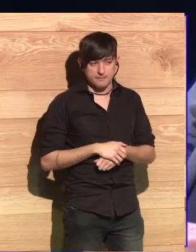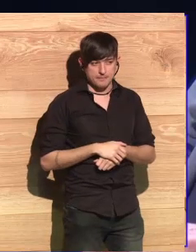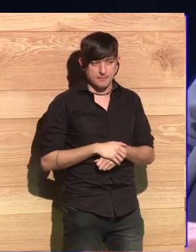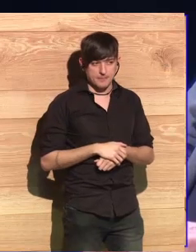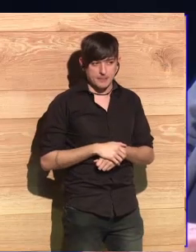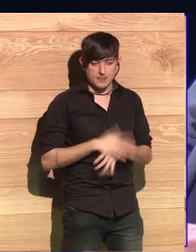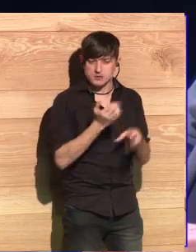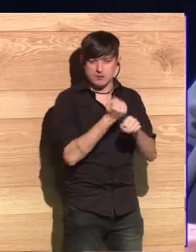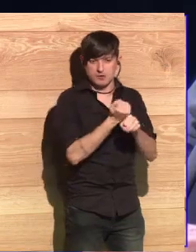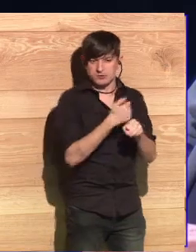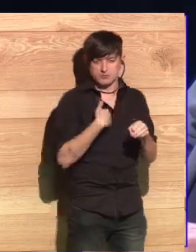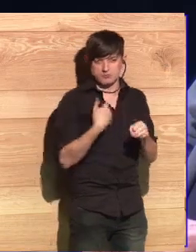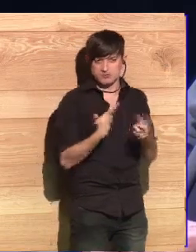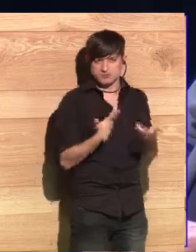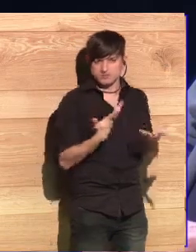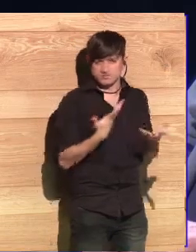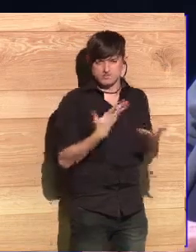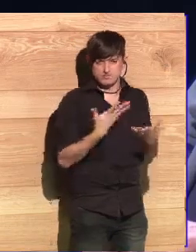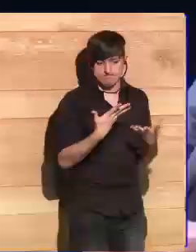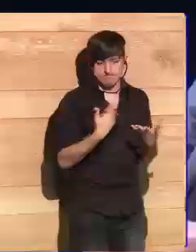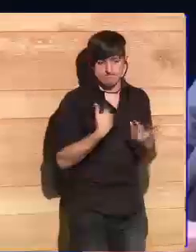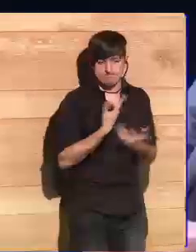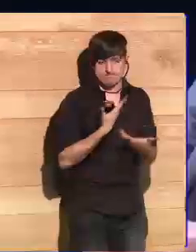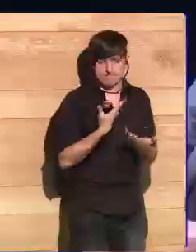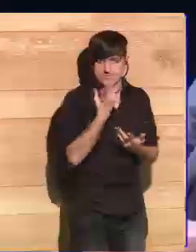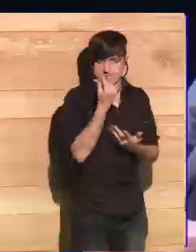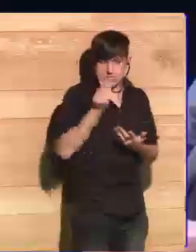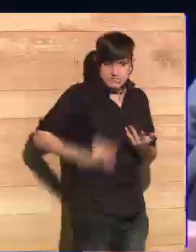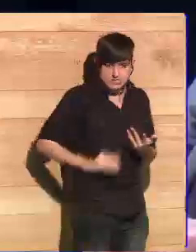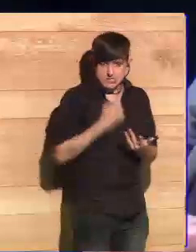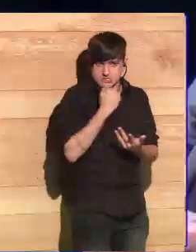the end of the day, something that could keep me going,